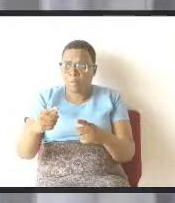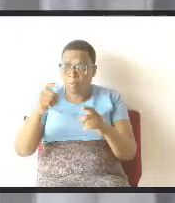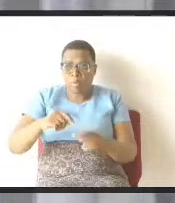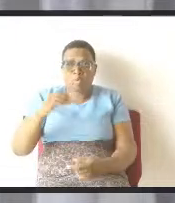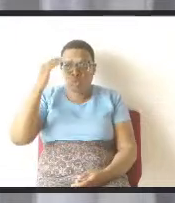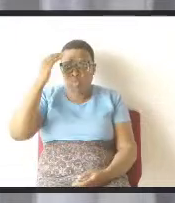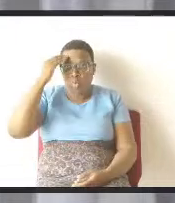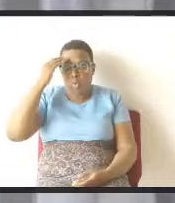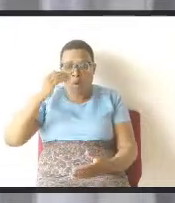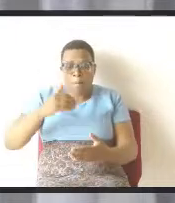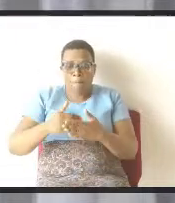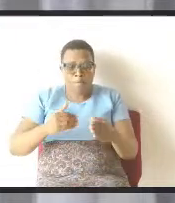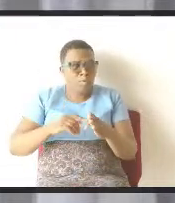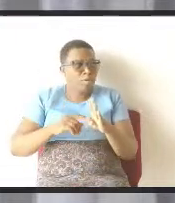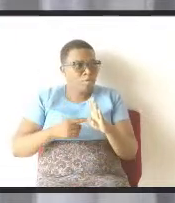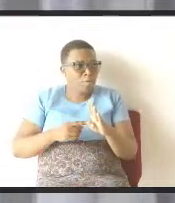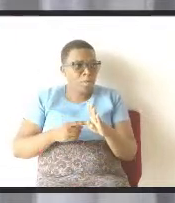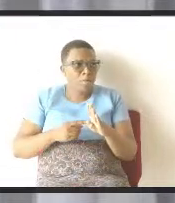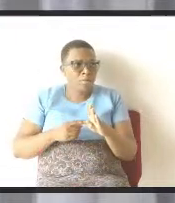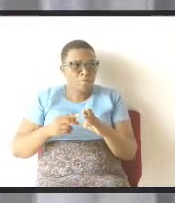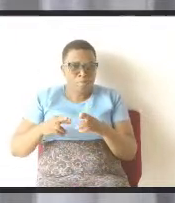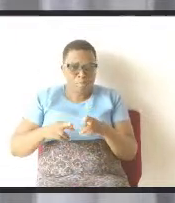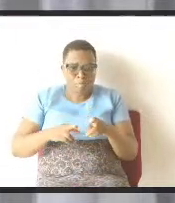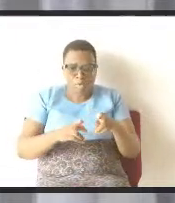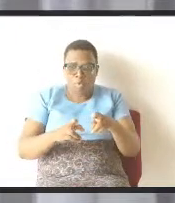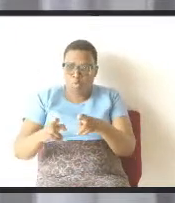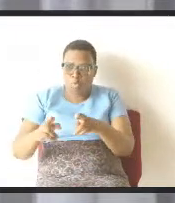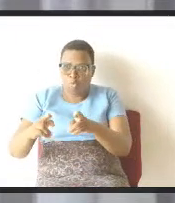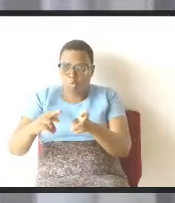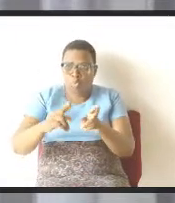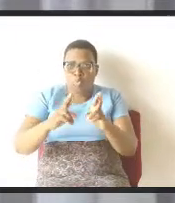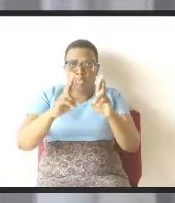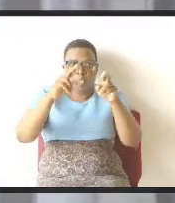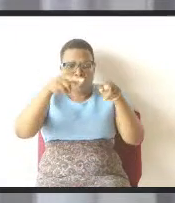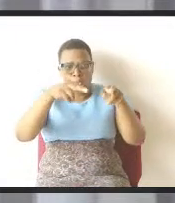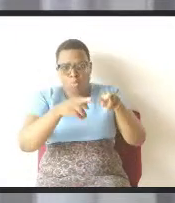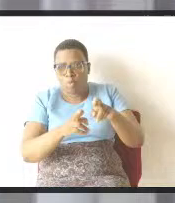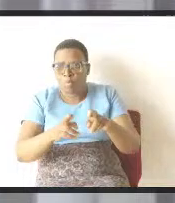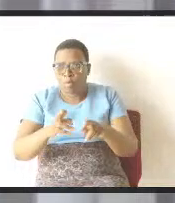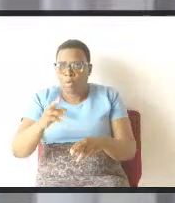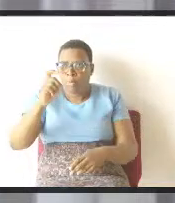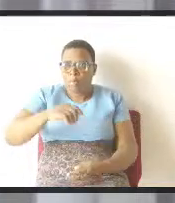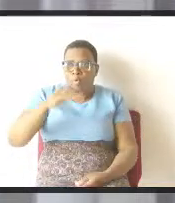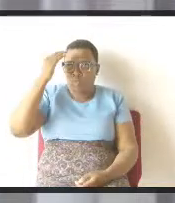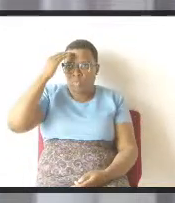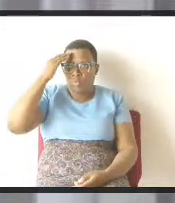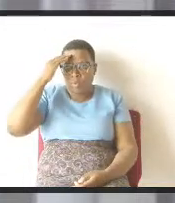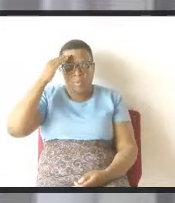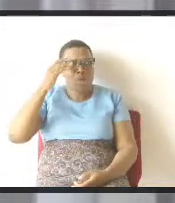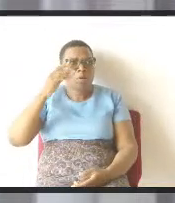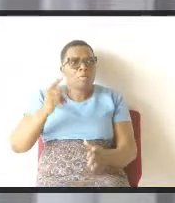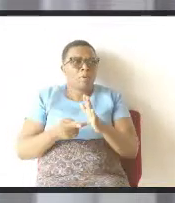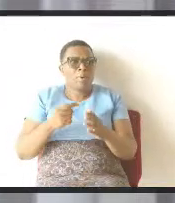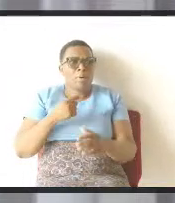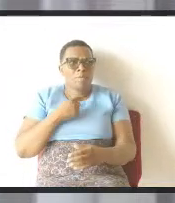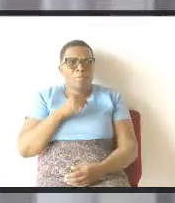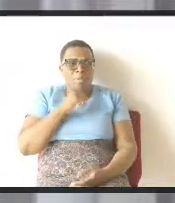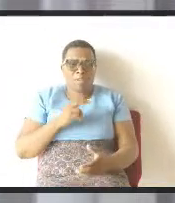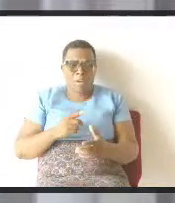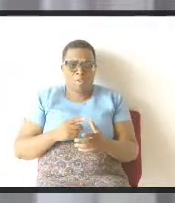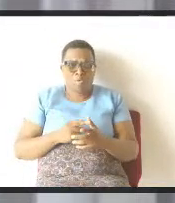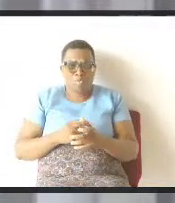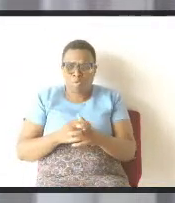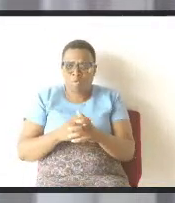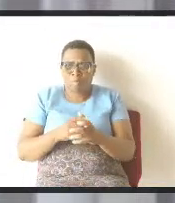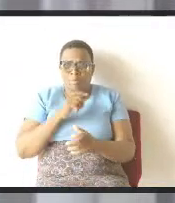You have to know the route and how to get there. I run not as uncertainly. I fight